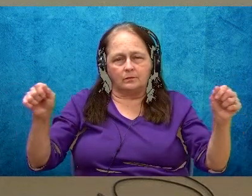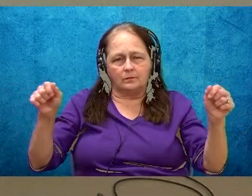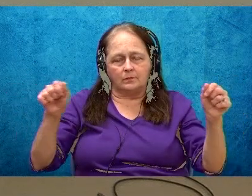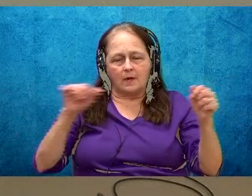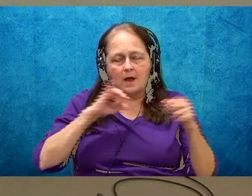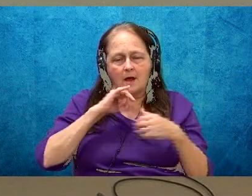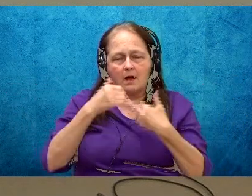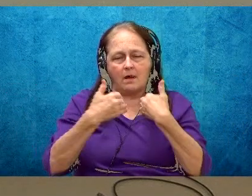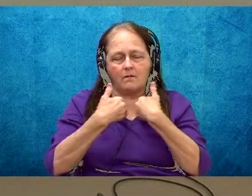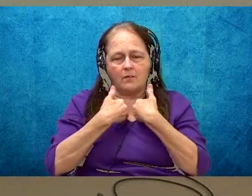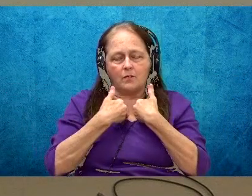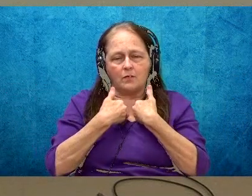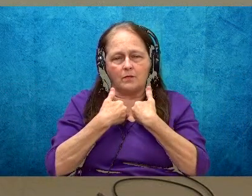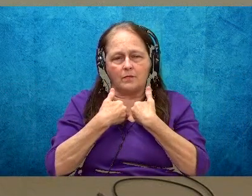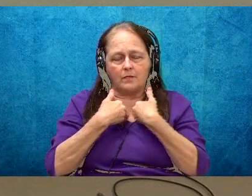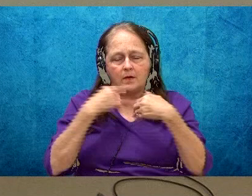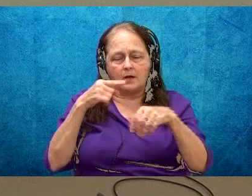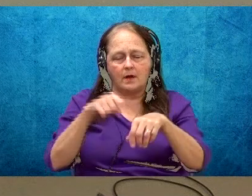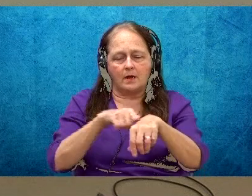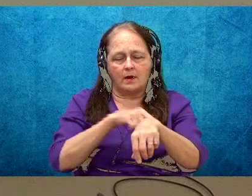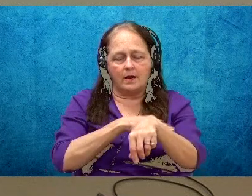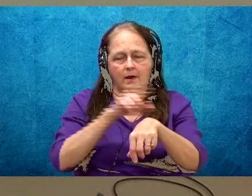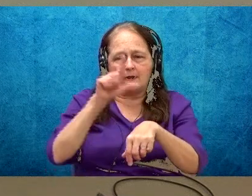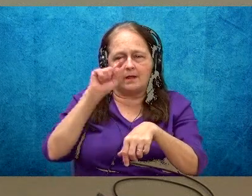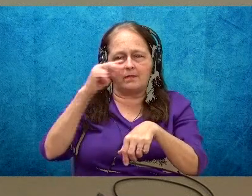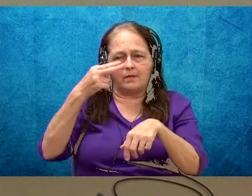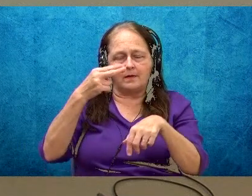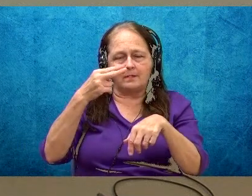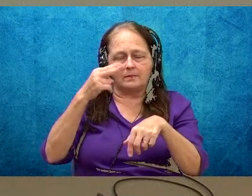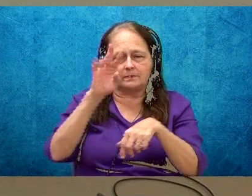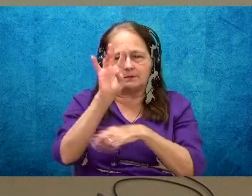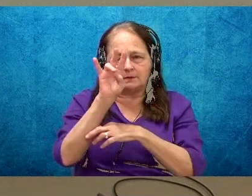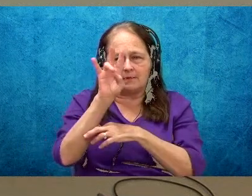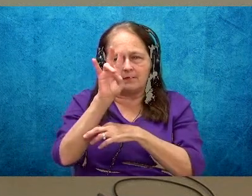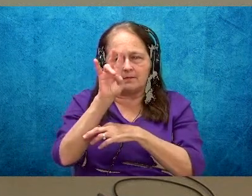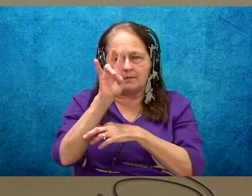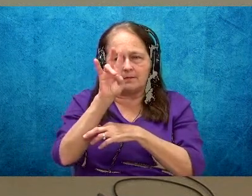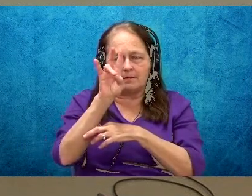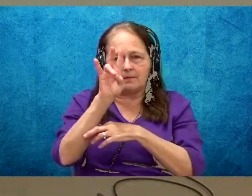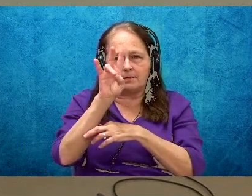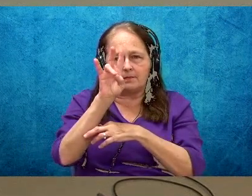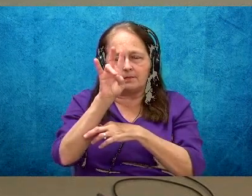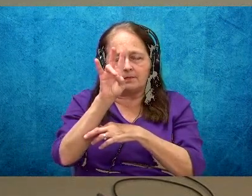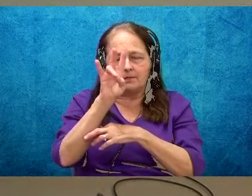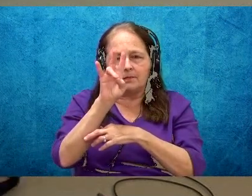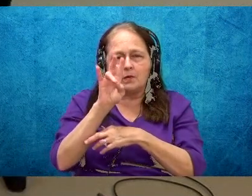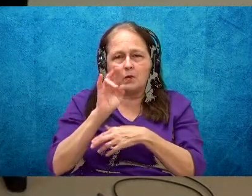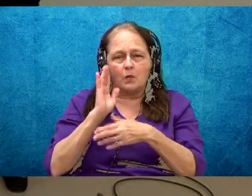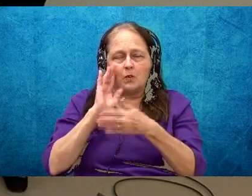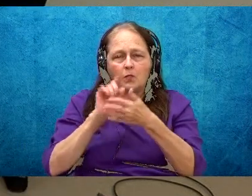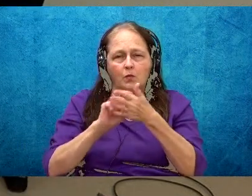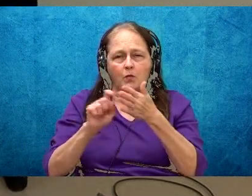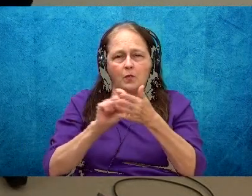I have the length as 7. So we're going to